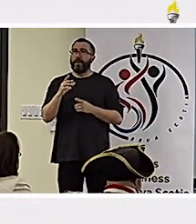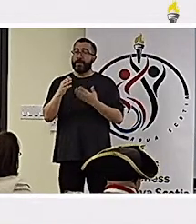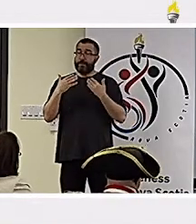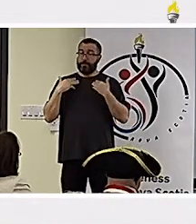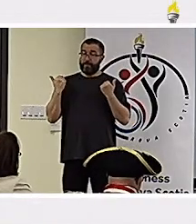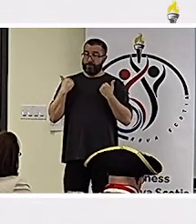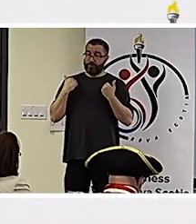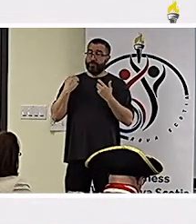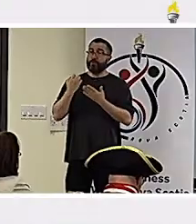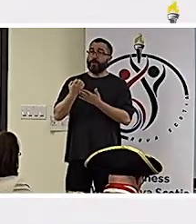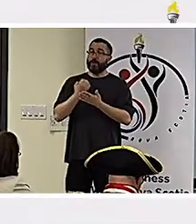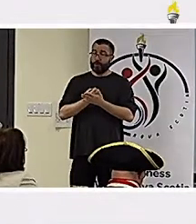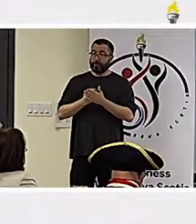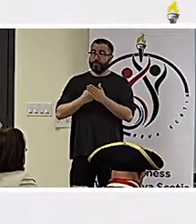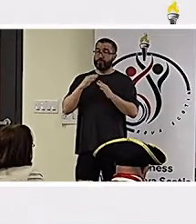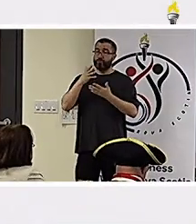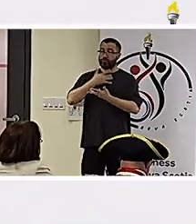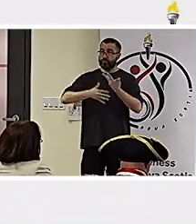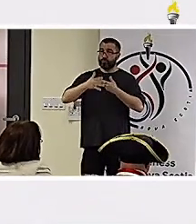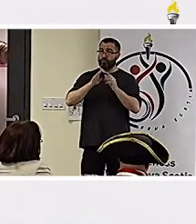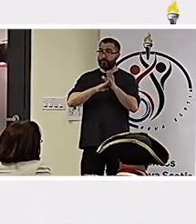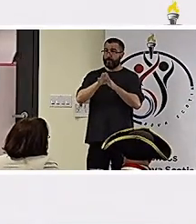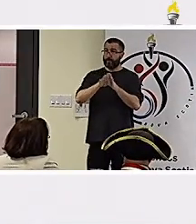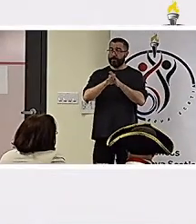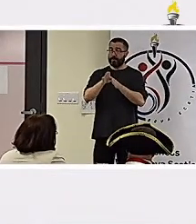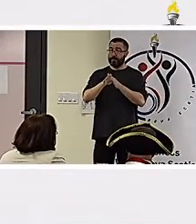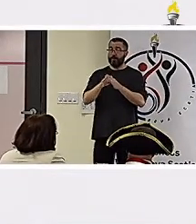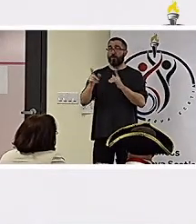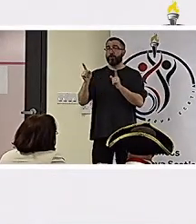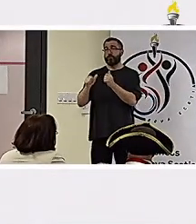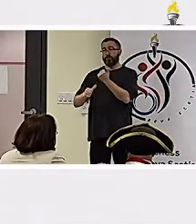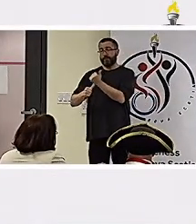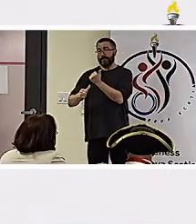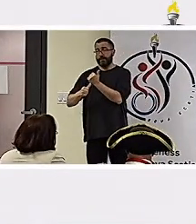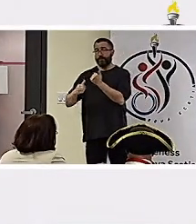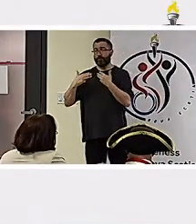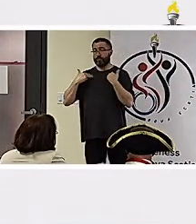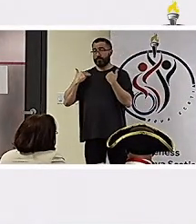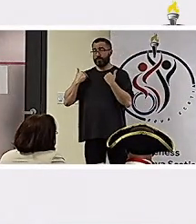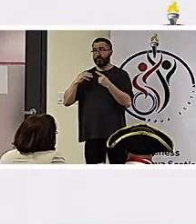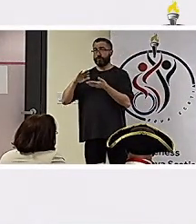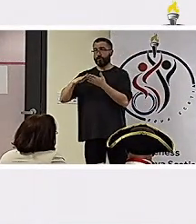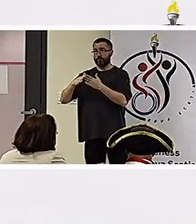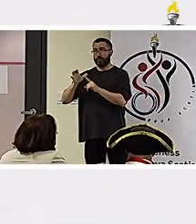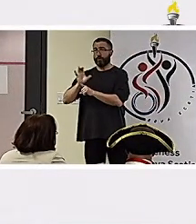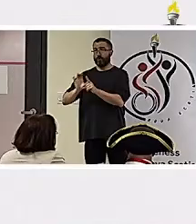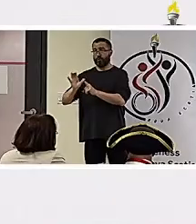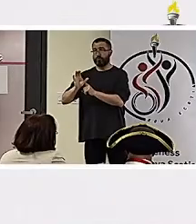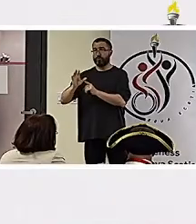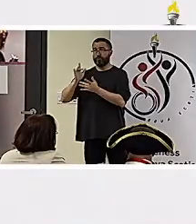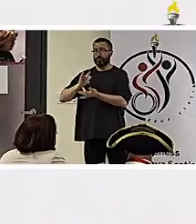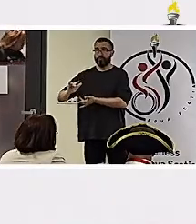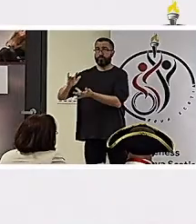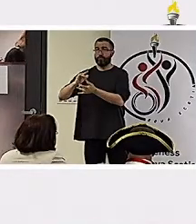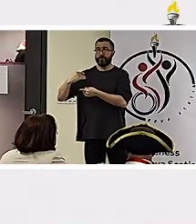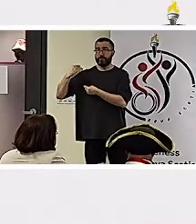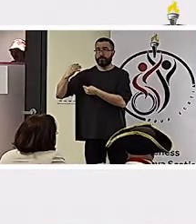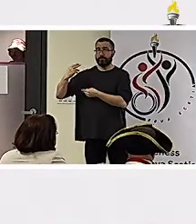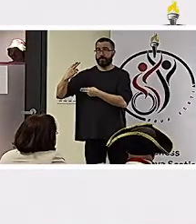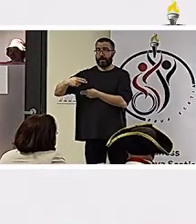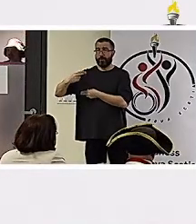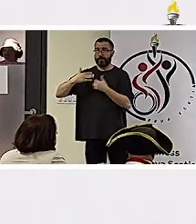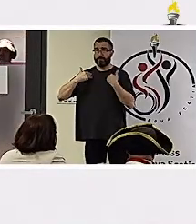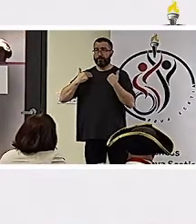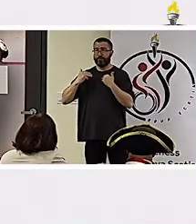Economic Development and the Ministerial Assistant to the Minister of Communities, Culture, Tourism and Heritage, focusing